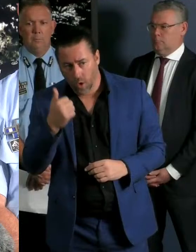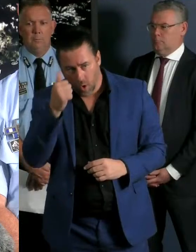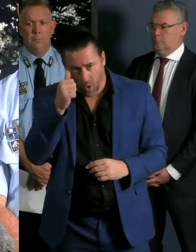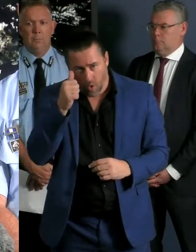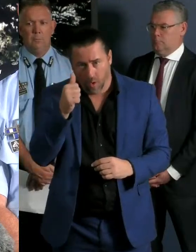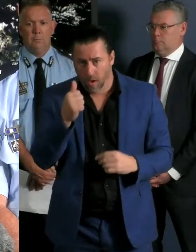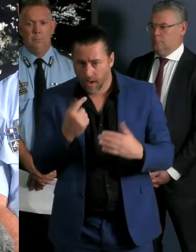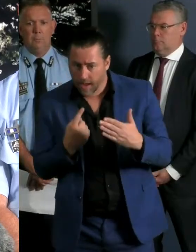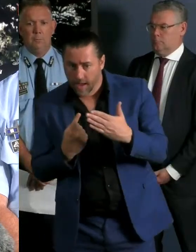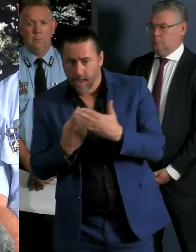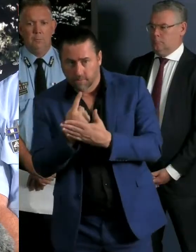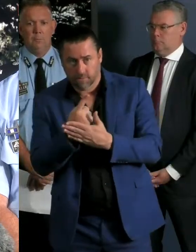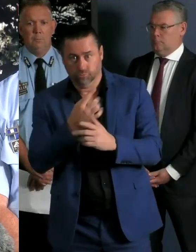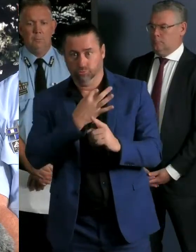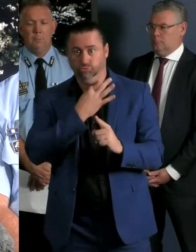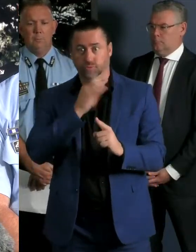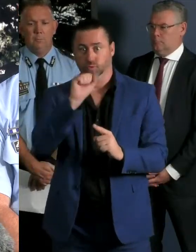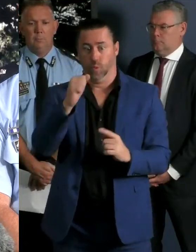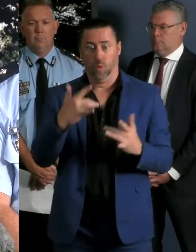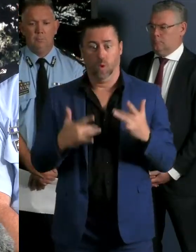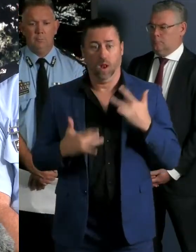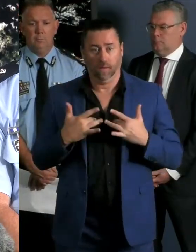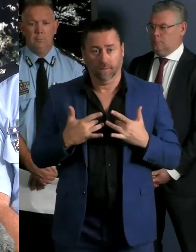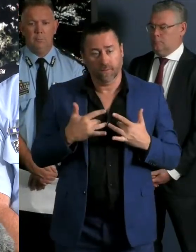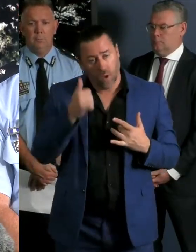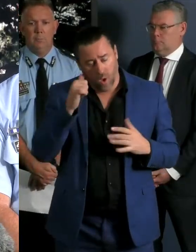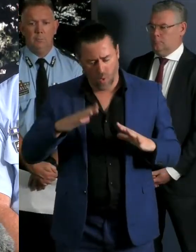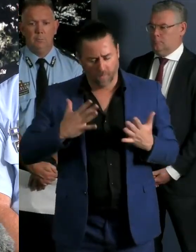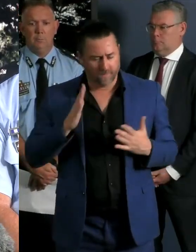to call. If it is a life-threatening emergency, please call